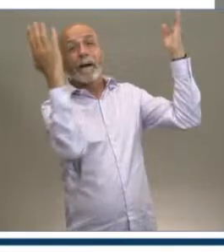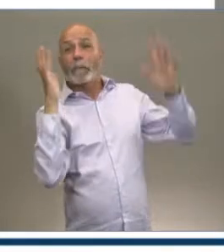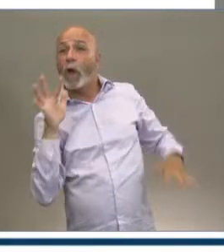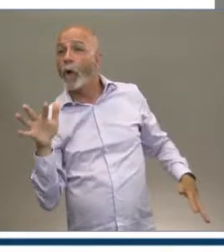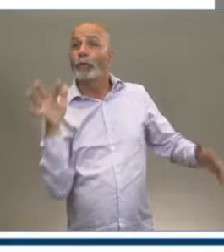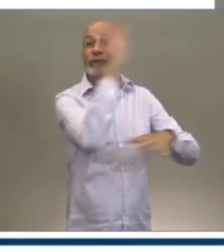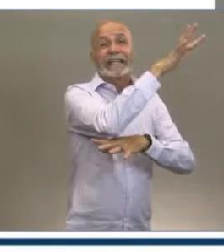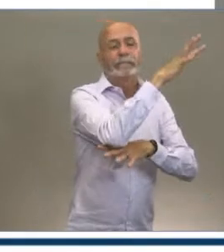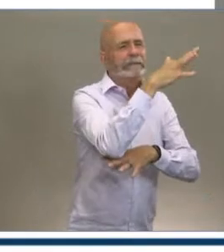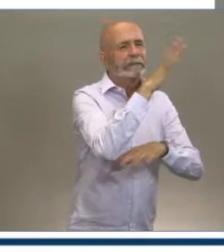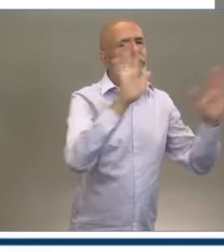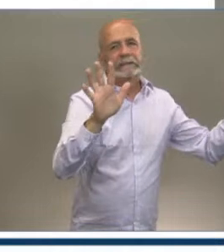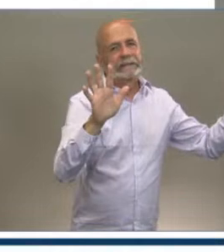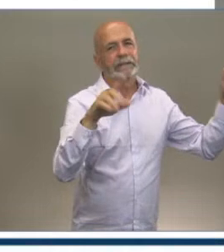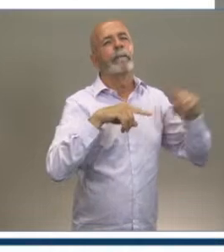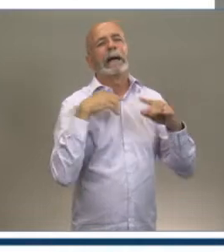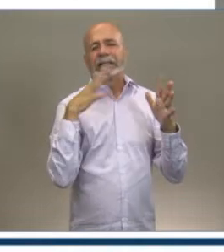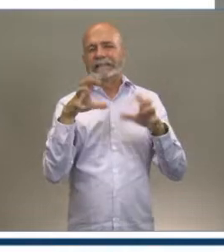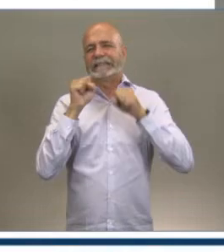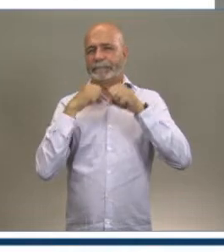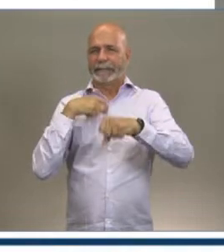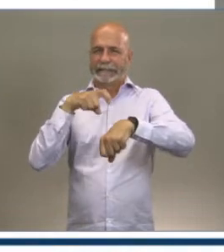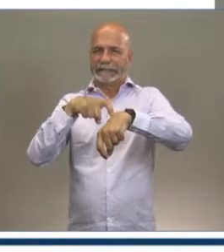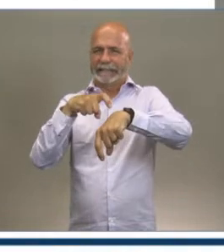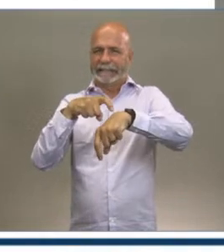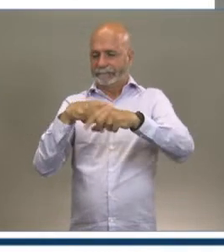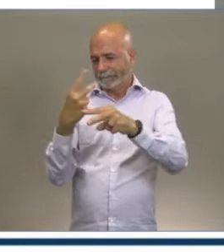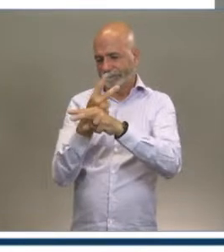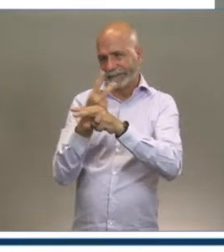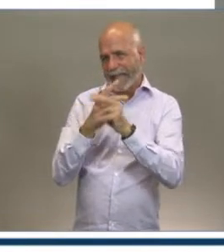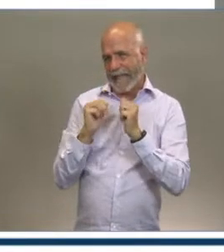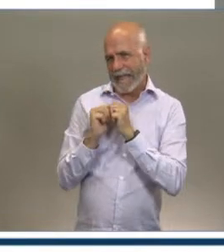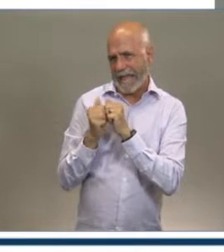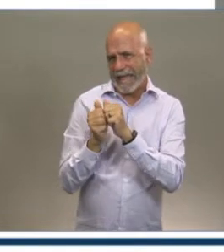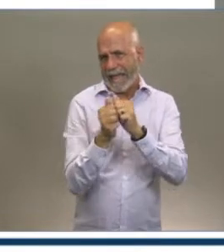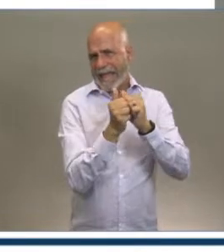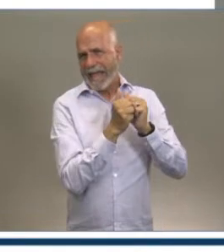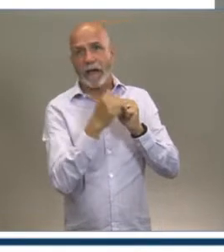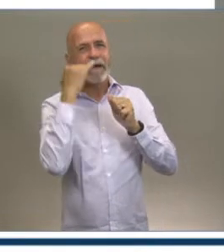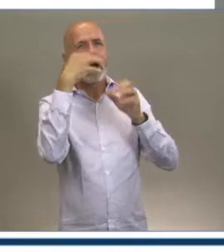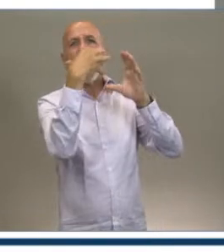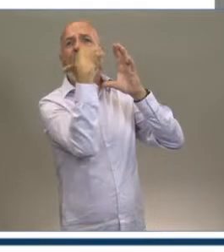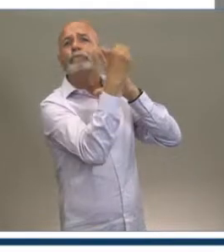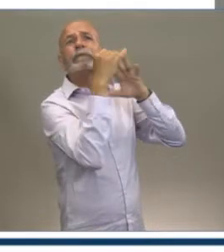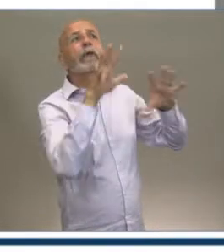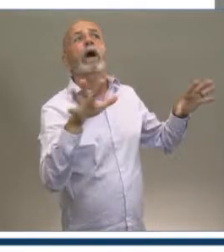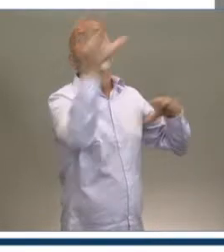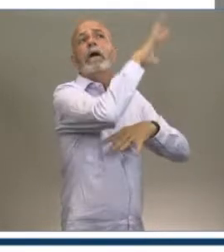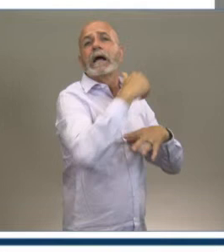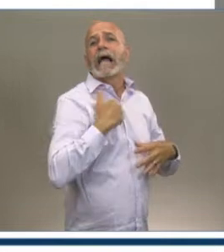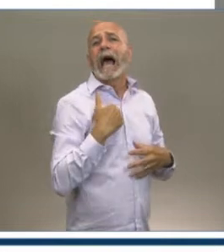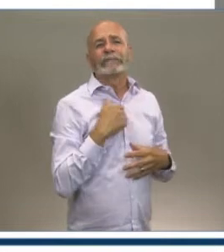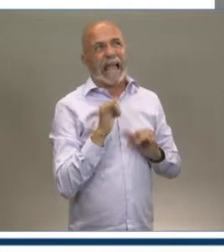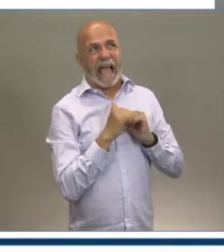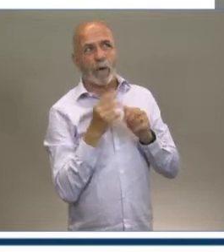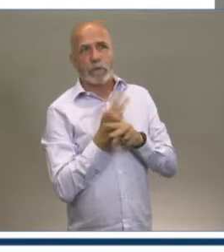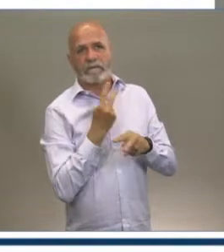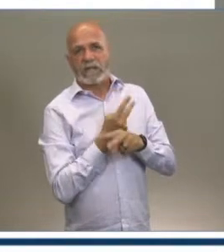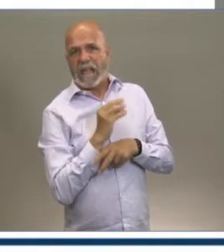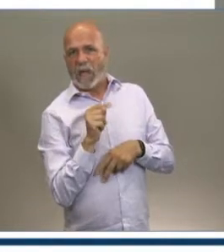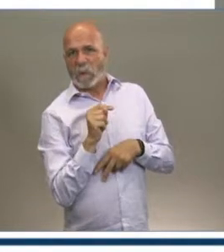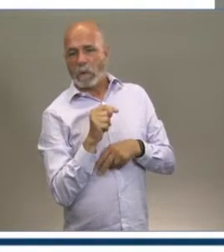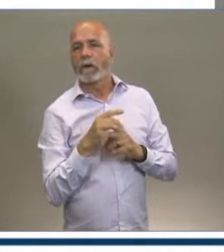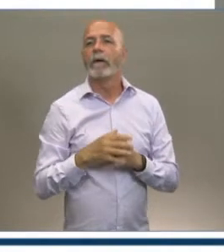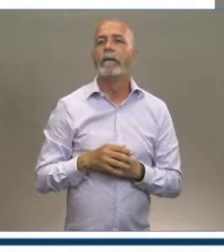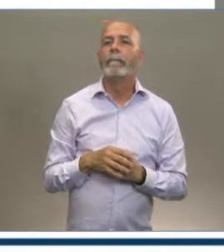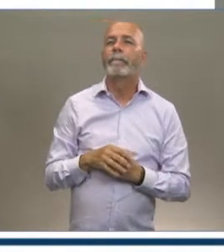without restrictions. By next week, we should reach our target of having at least 75% of all Nova Scotians with at least